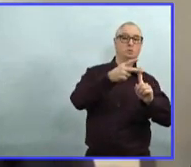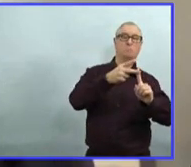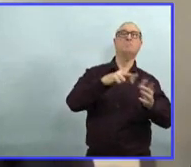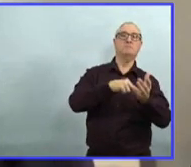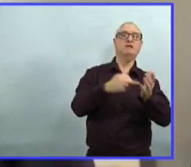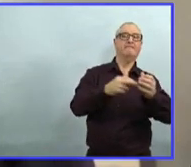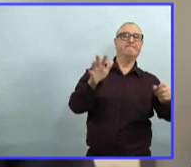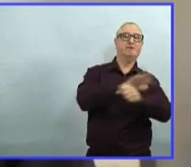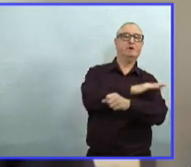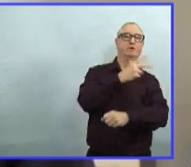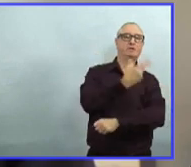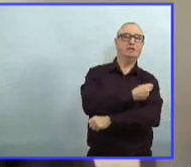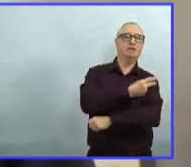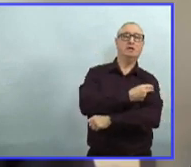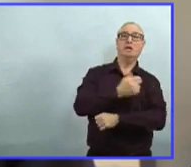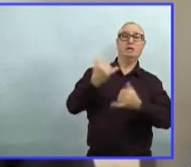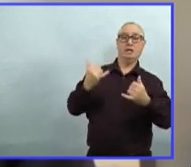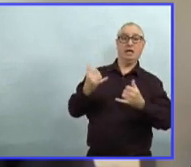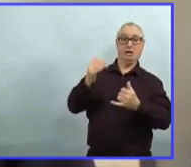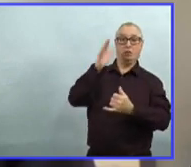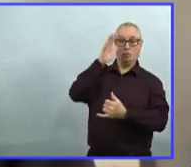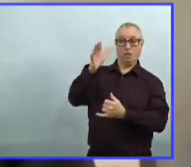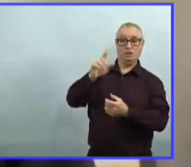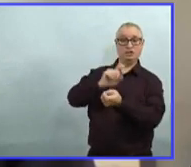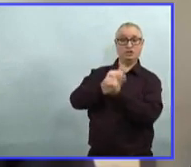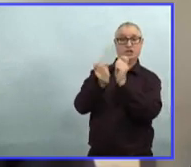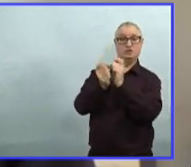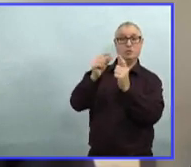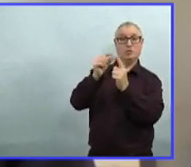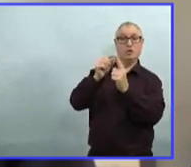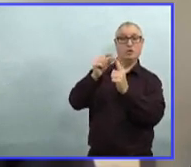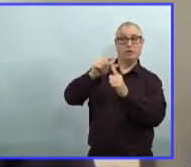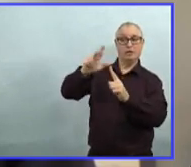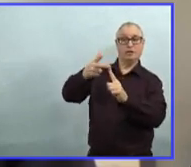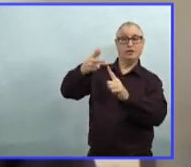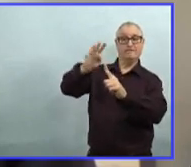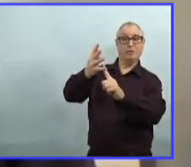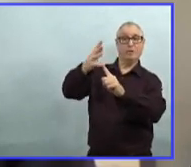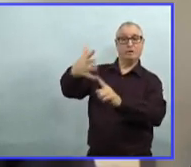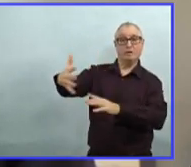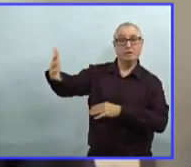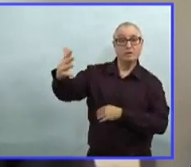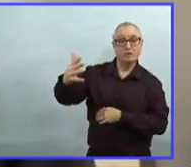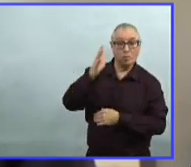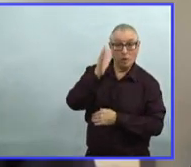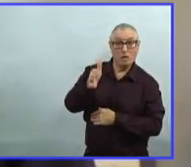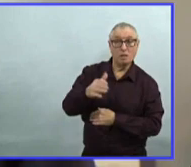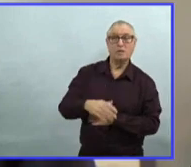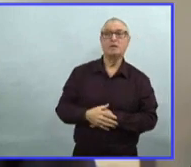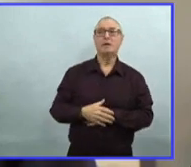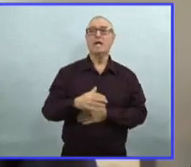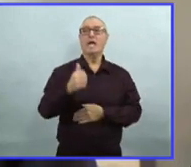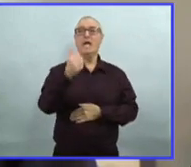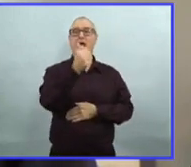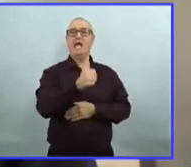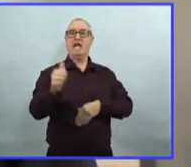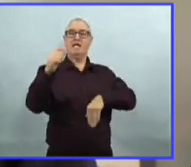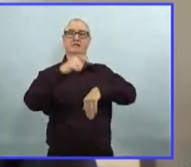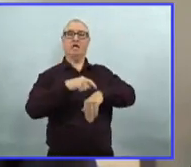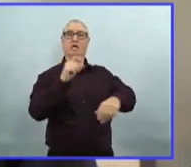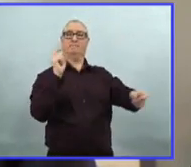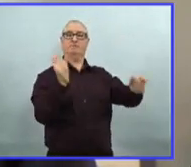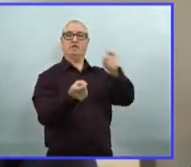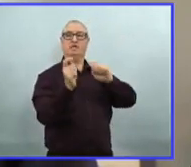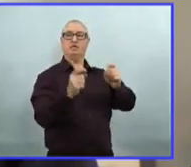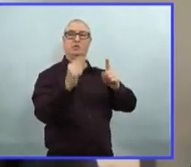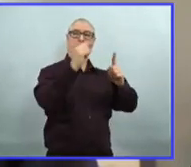other steps we take, we will do it for the best interest of the overall health of Manitobans.